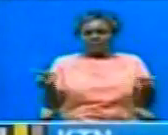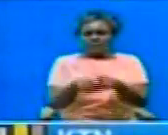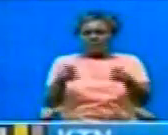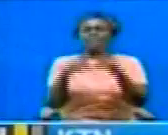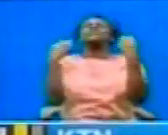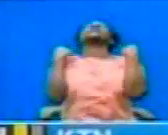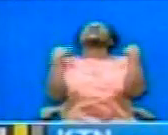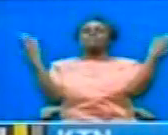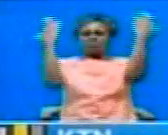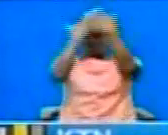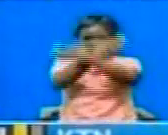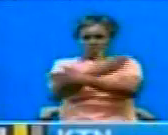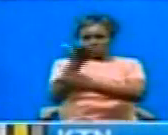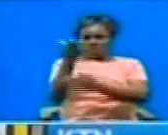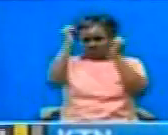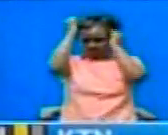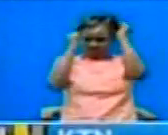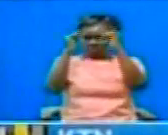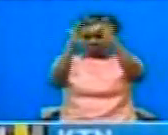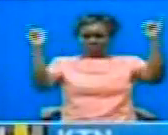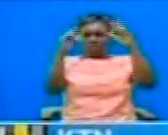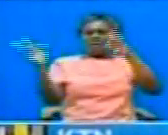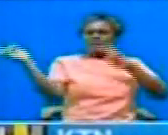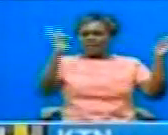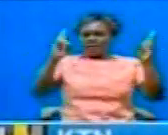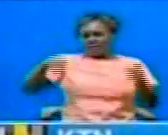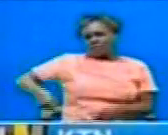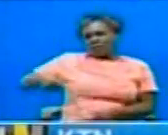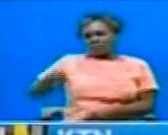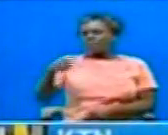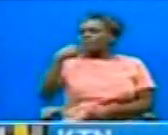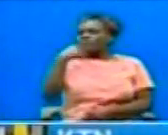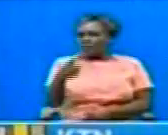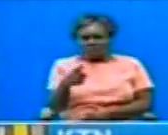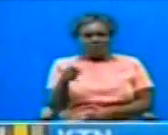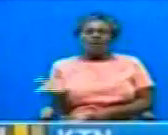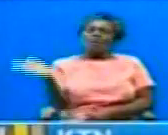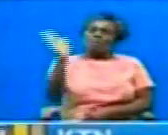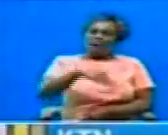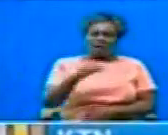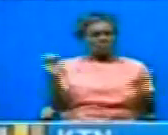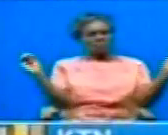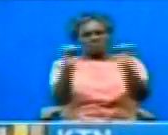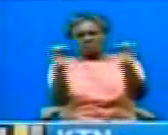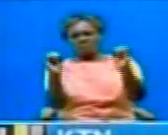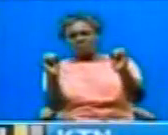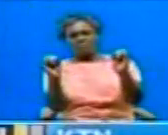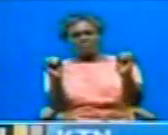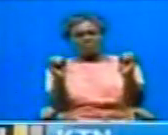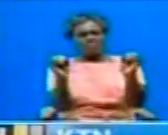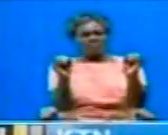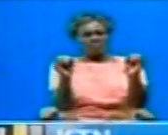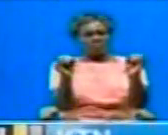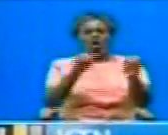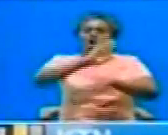cold here at Mandera Barracks, ready with their luggage. They are saying nothing can stop them from going back home. Watu